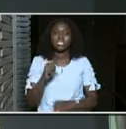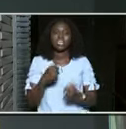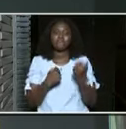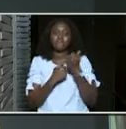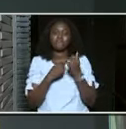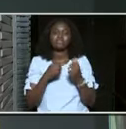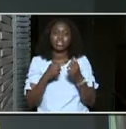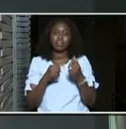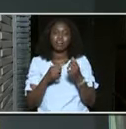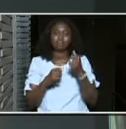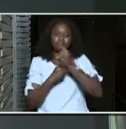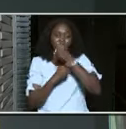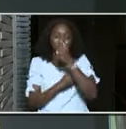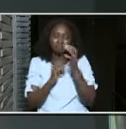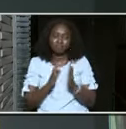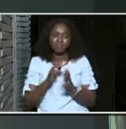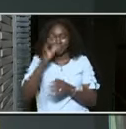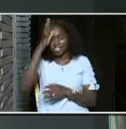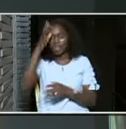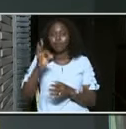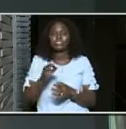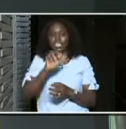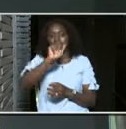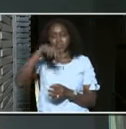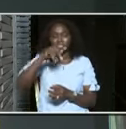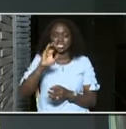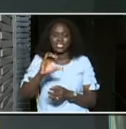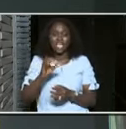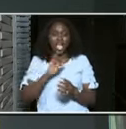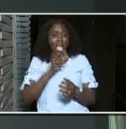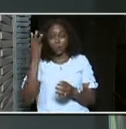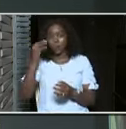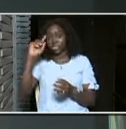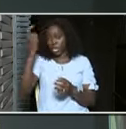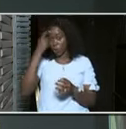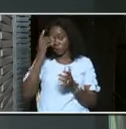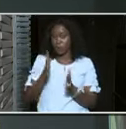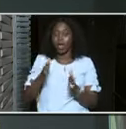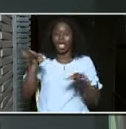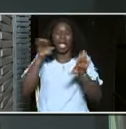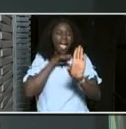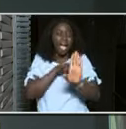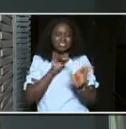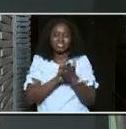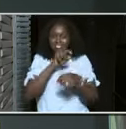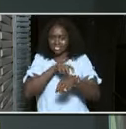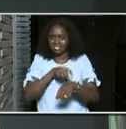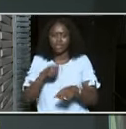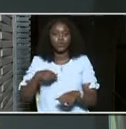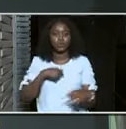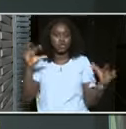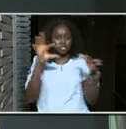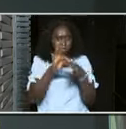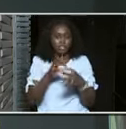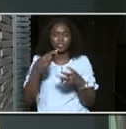APC. Of course, I was a governor that particular time. We only joined the party when